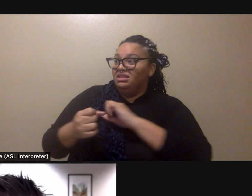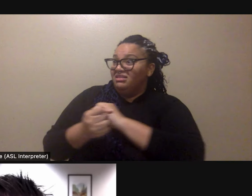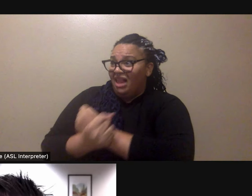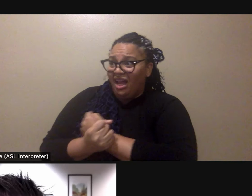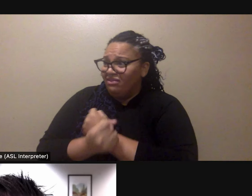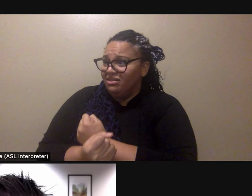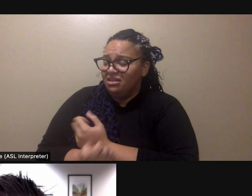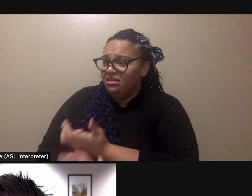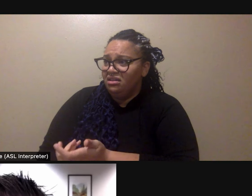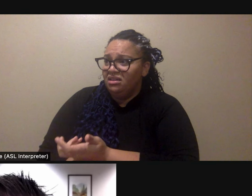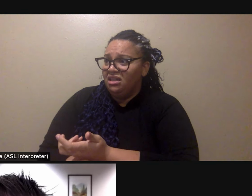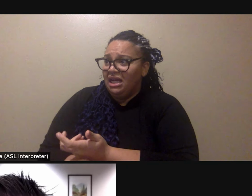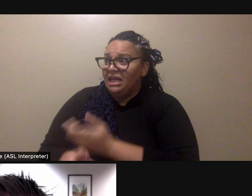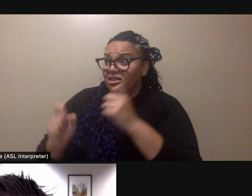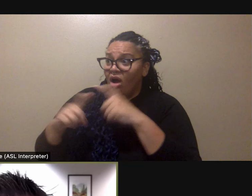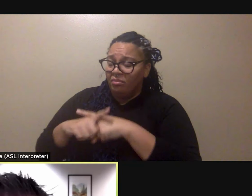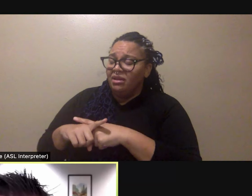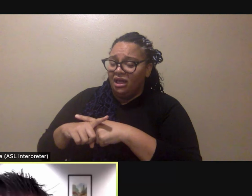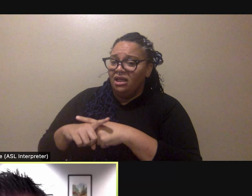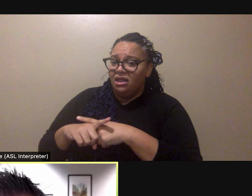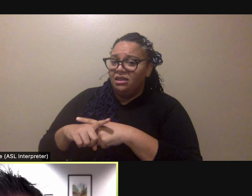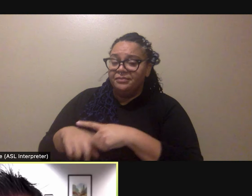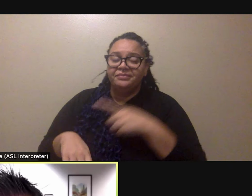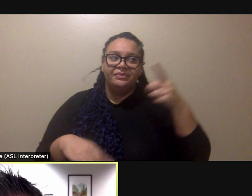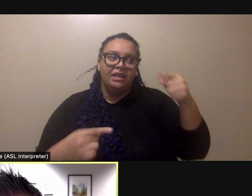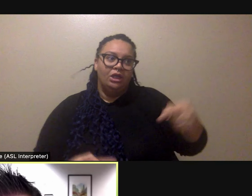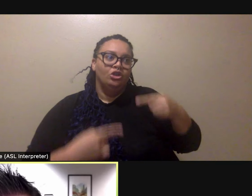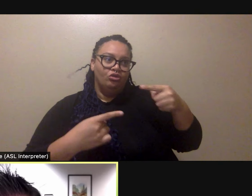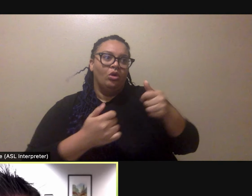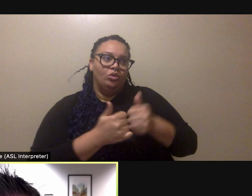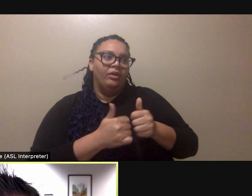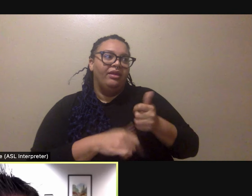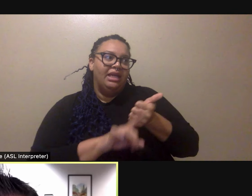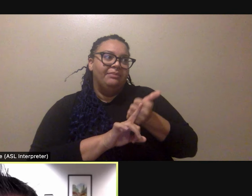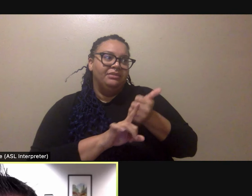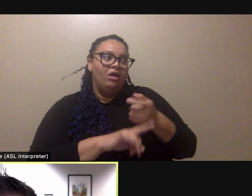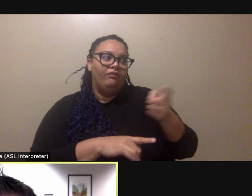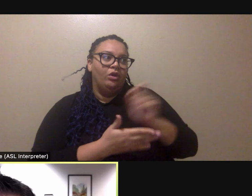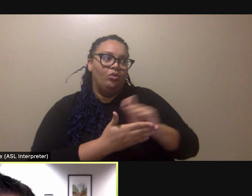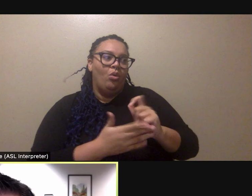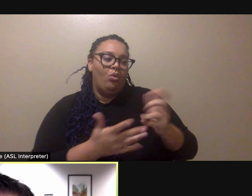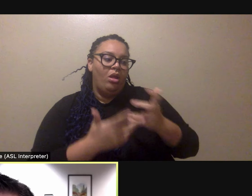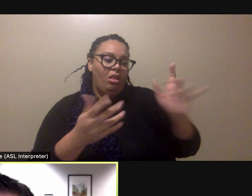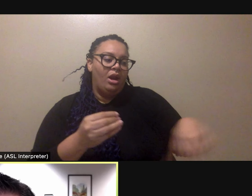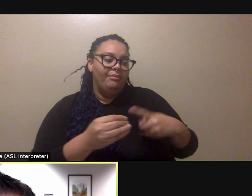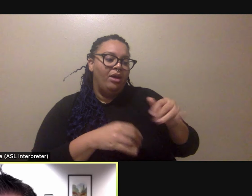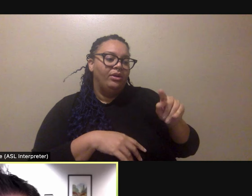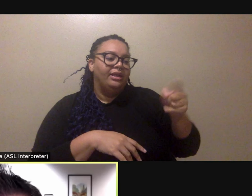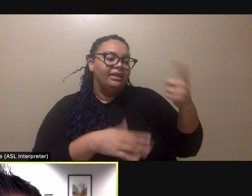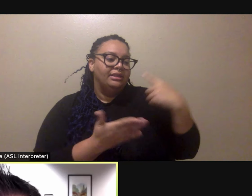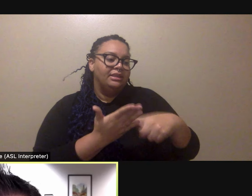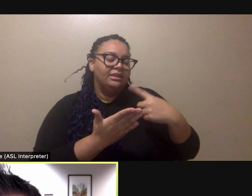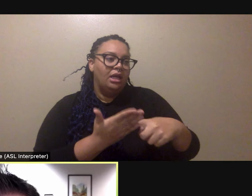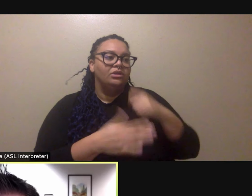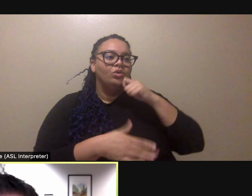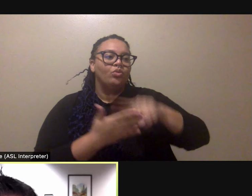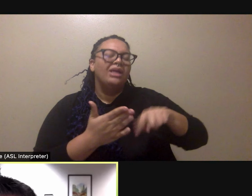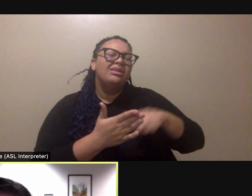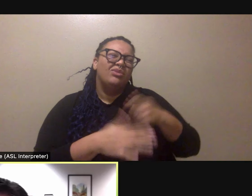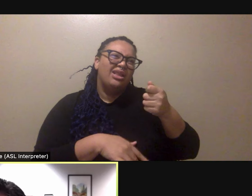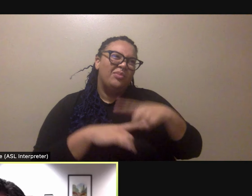yeah. It's complicated. He struggled with it himself. He wrote a lot about it. And he actually talked about, because racism was a little bit